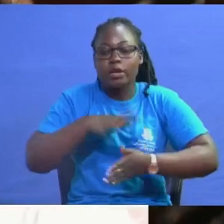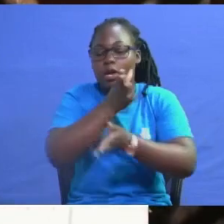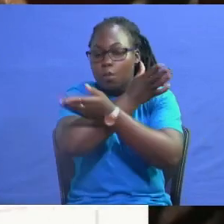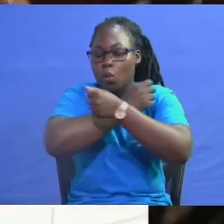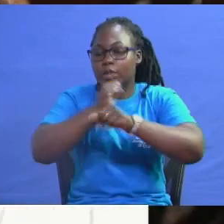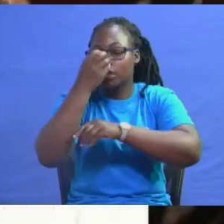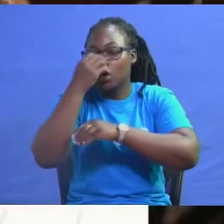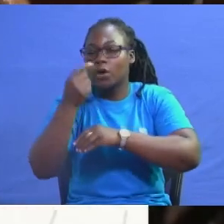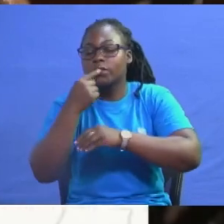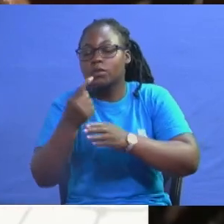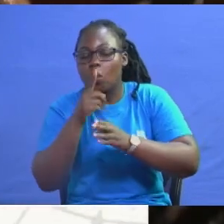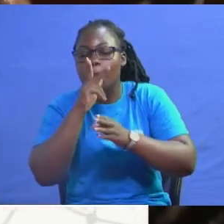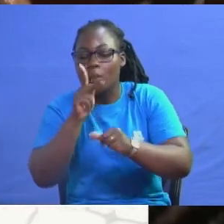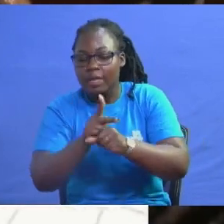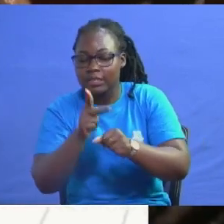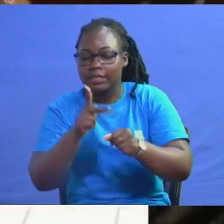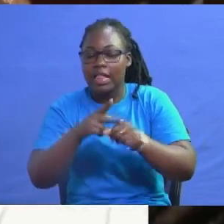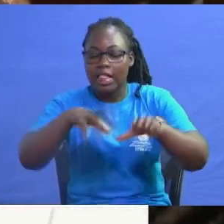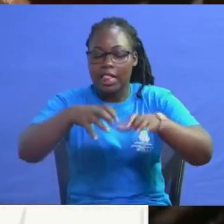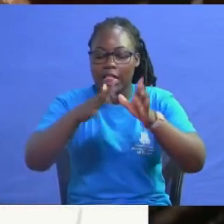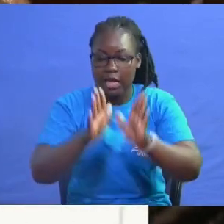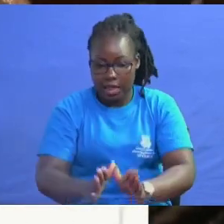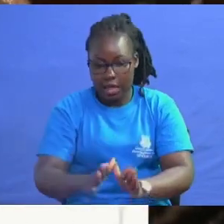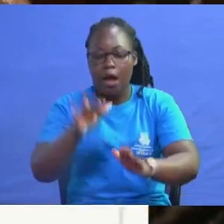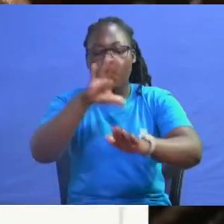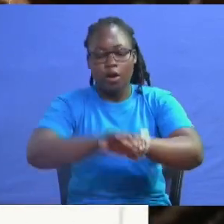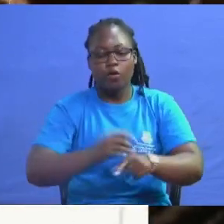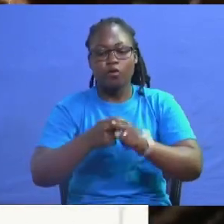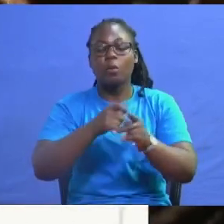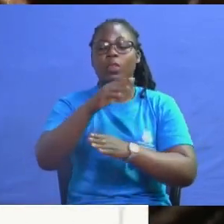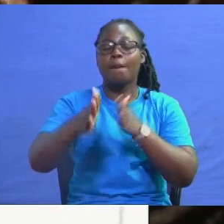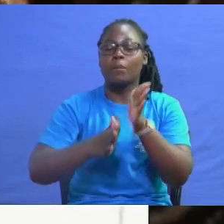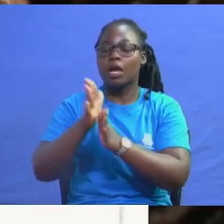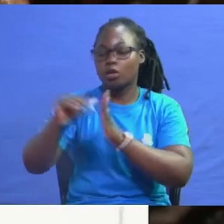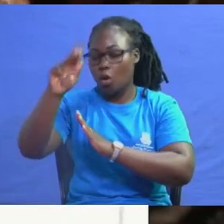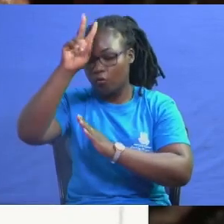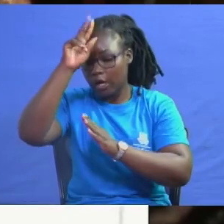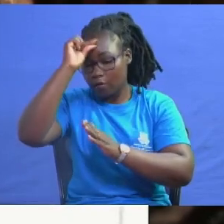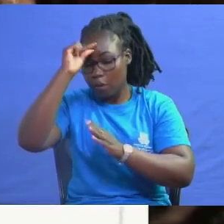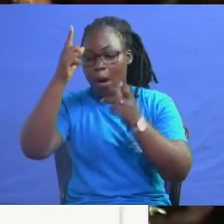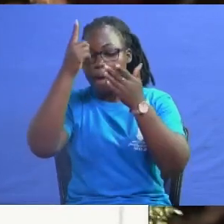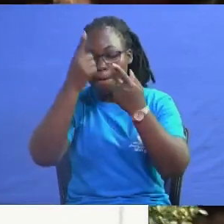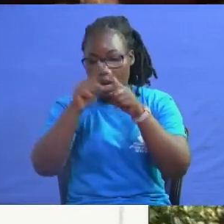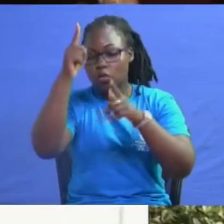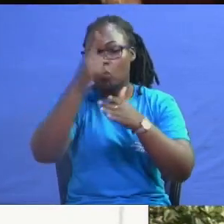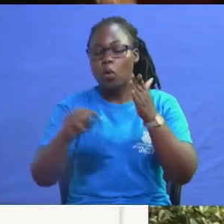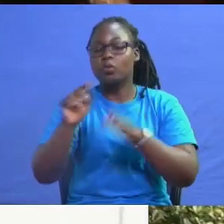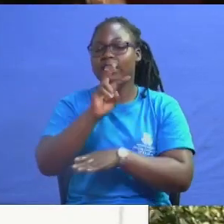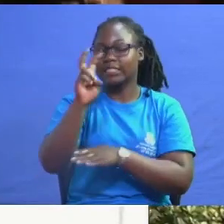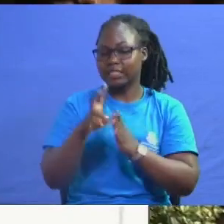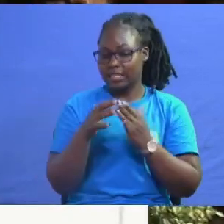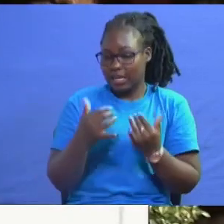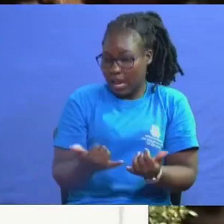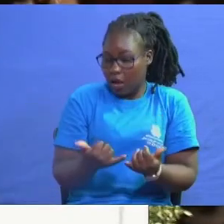kwamba wakulima watafaindika kutokana na mipango ya serikali. Lakini mipango tunaiona saa hii, sioni kama